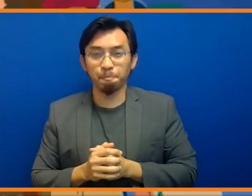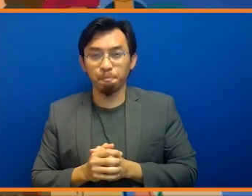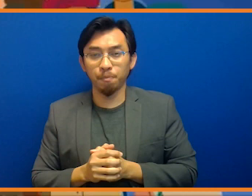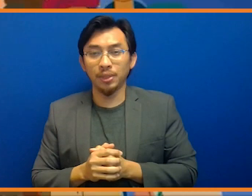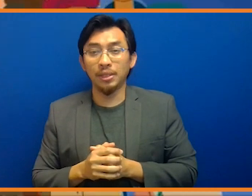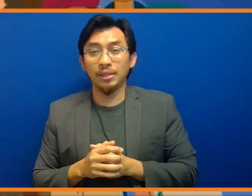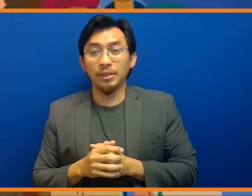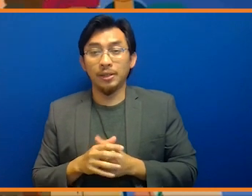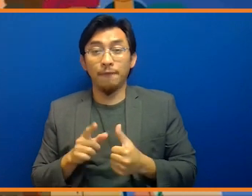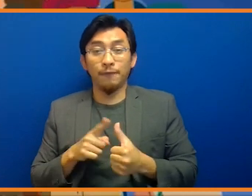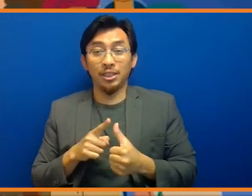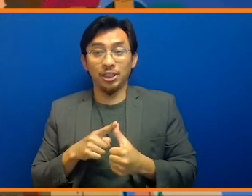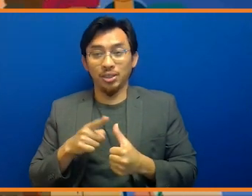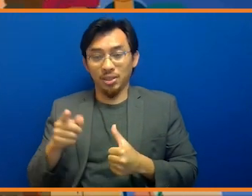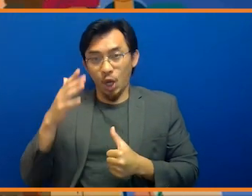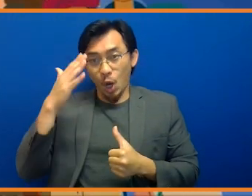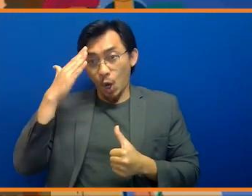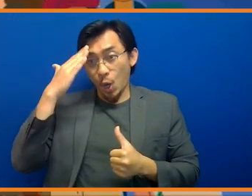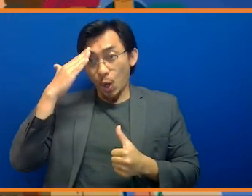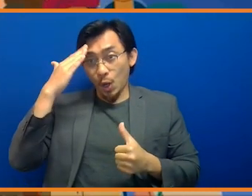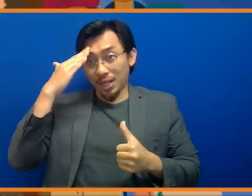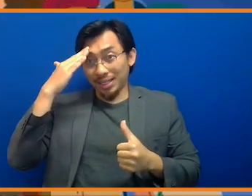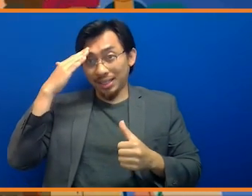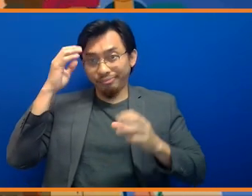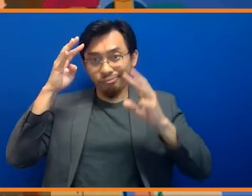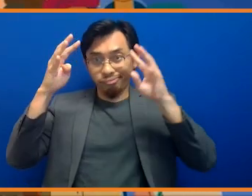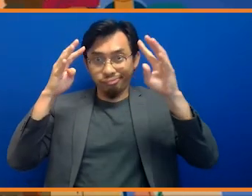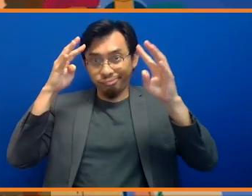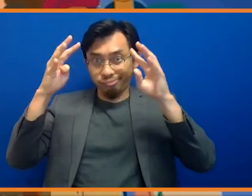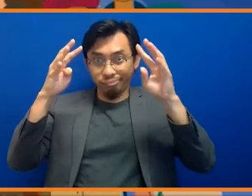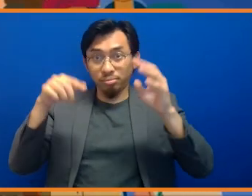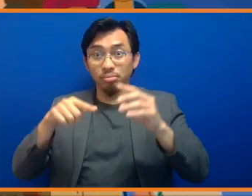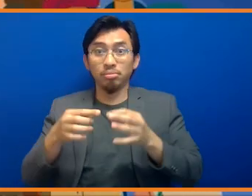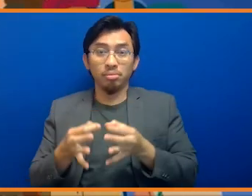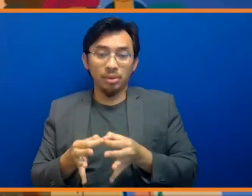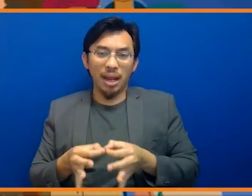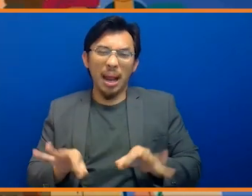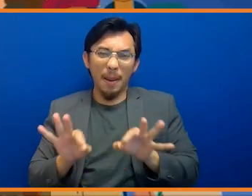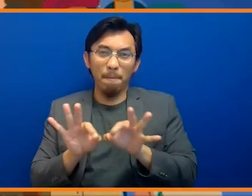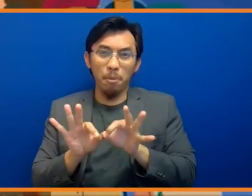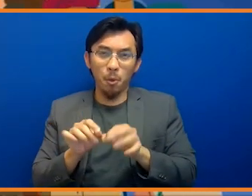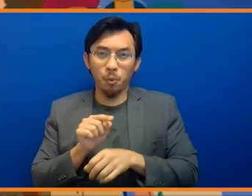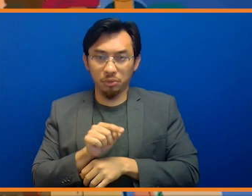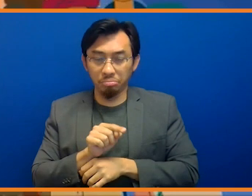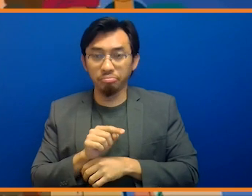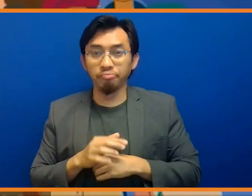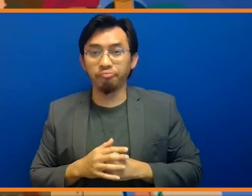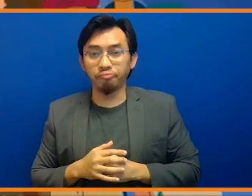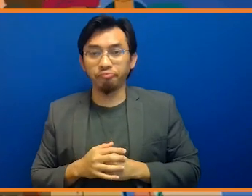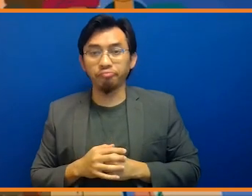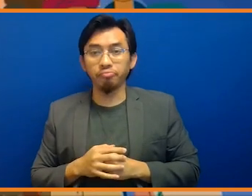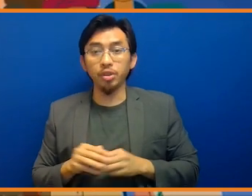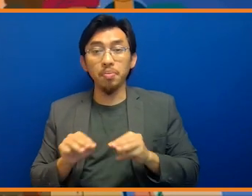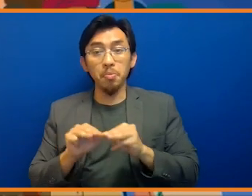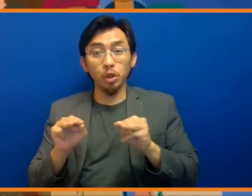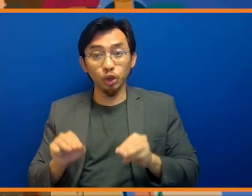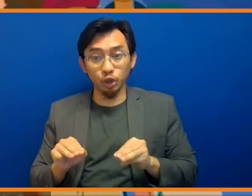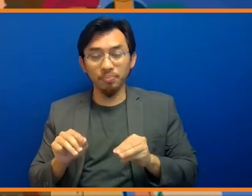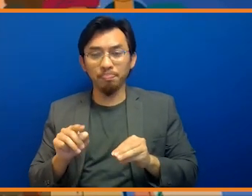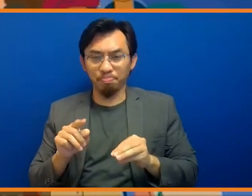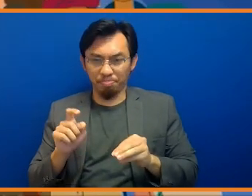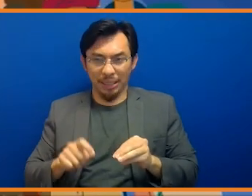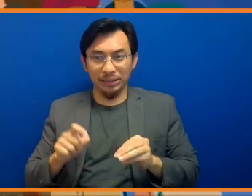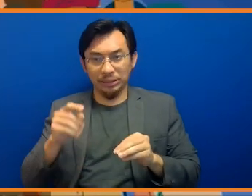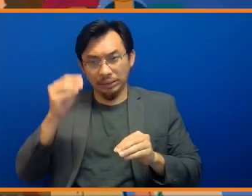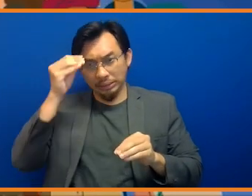The first one is knowledge creation. This is important. Is the museum should